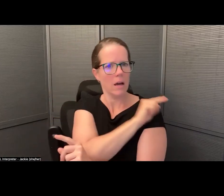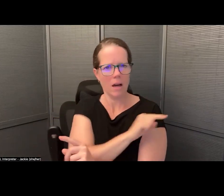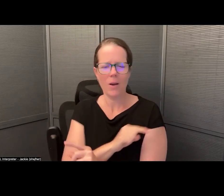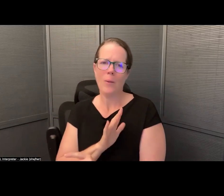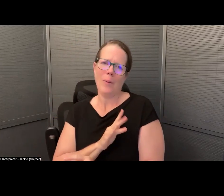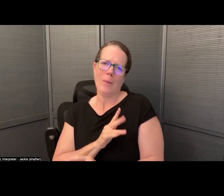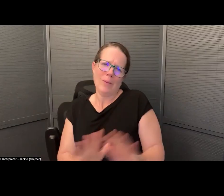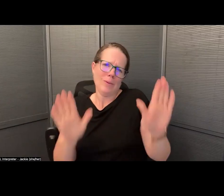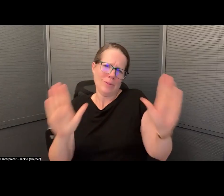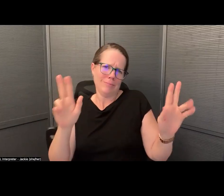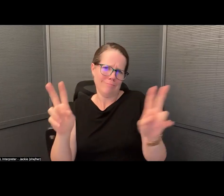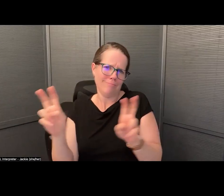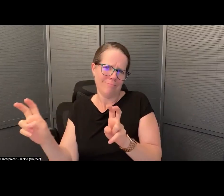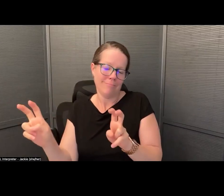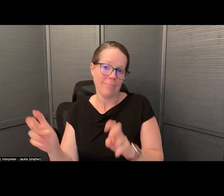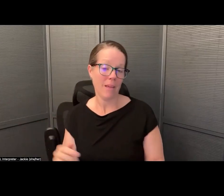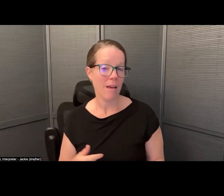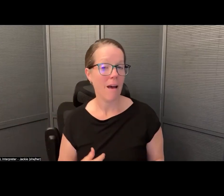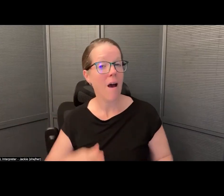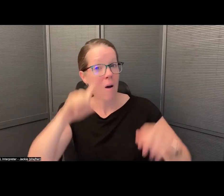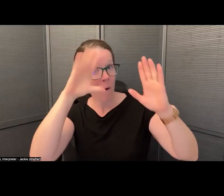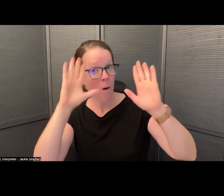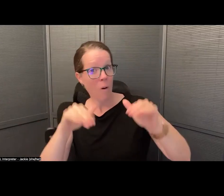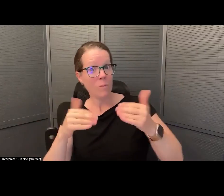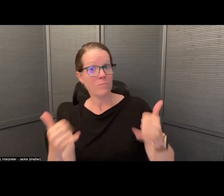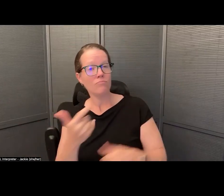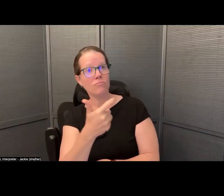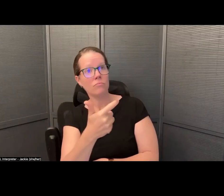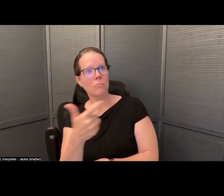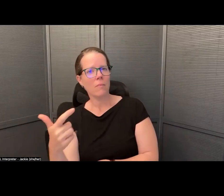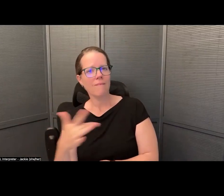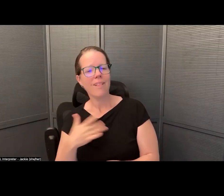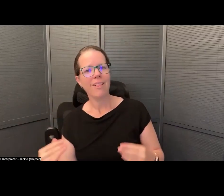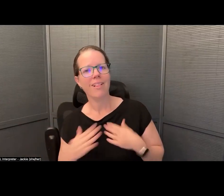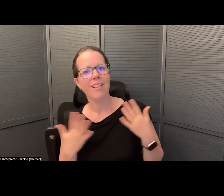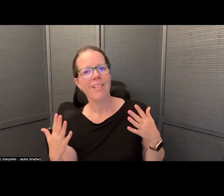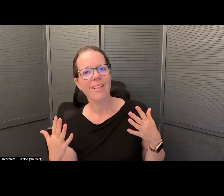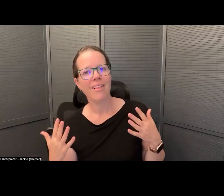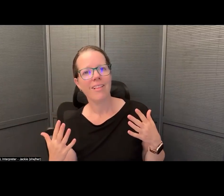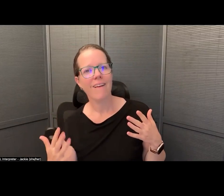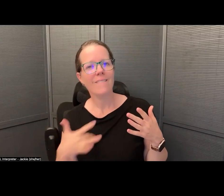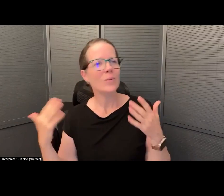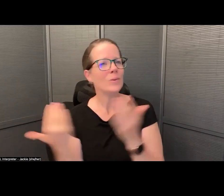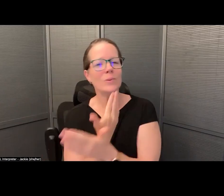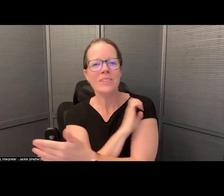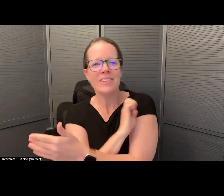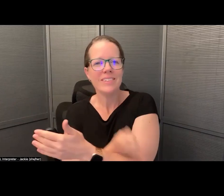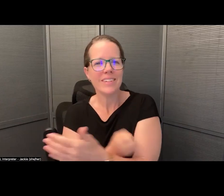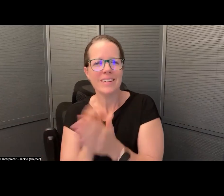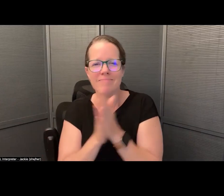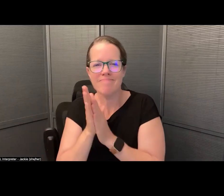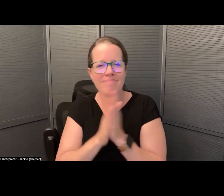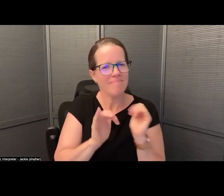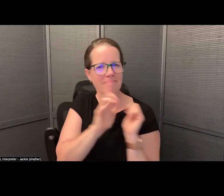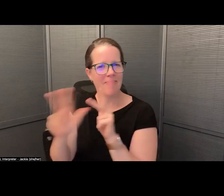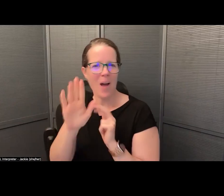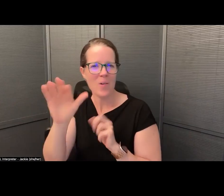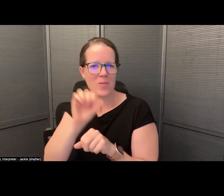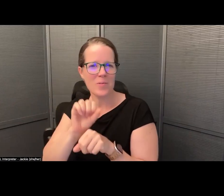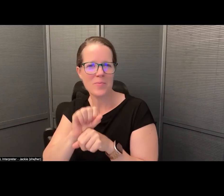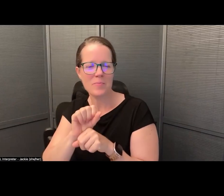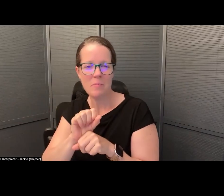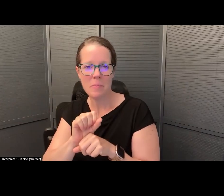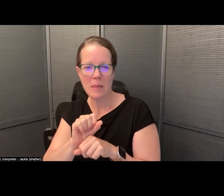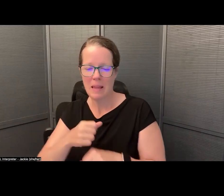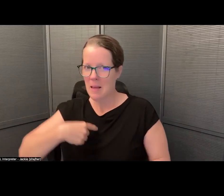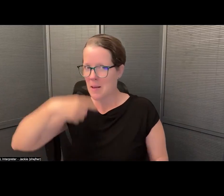and improve your work and also leave feeling energized. I know it's a huge commitment and time out of your very busy schedules to make an